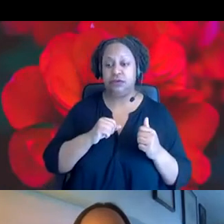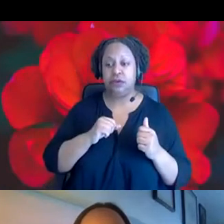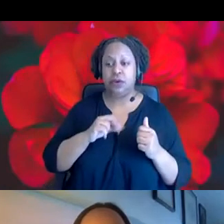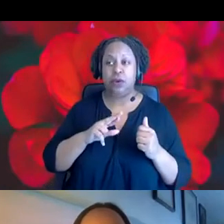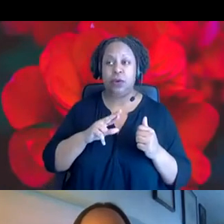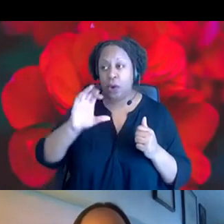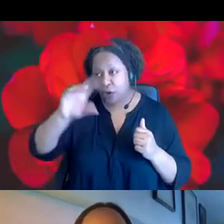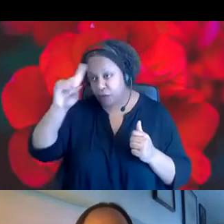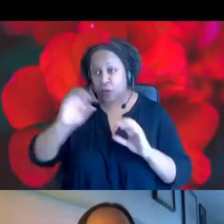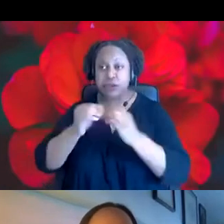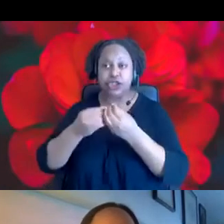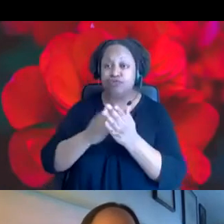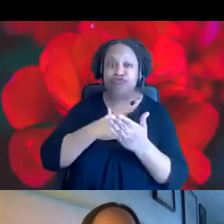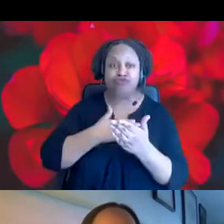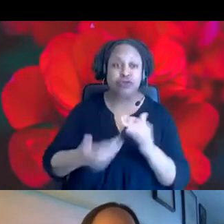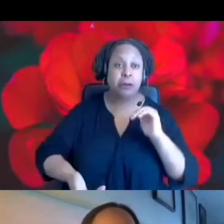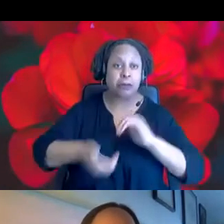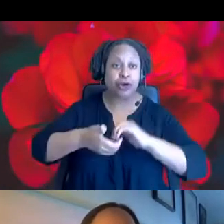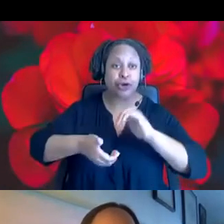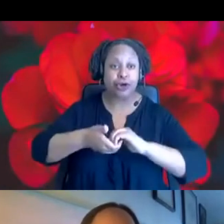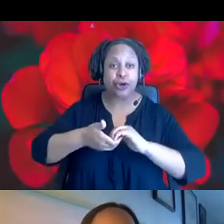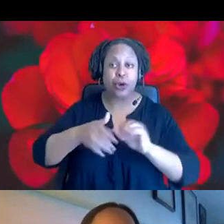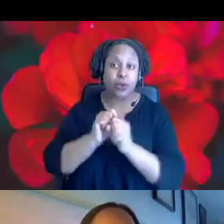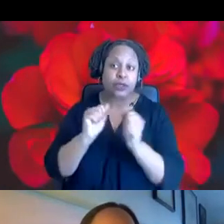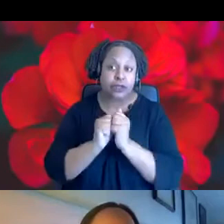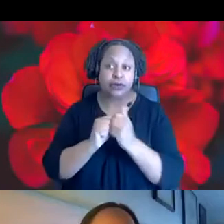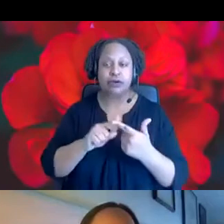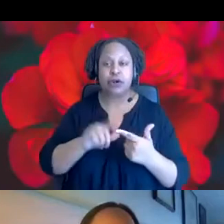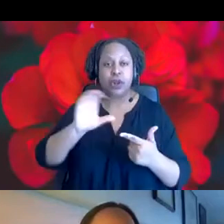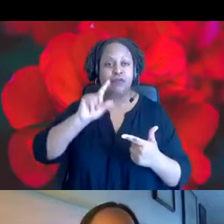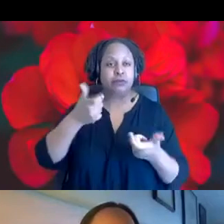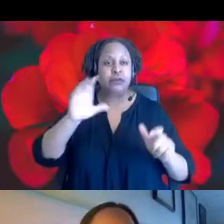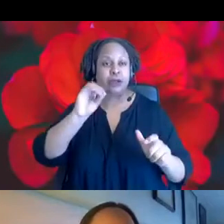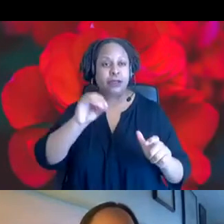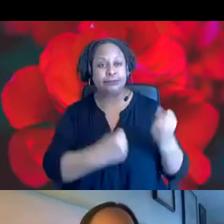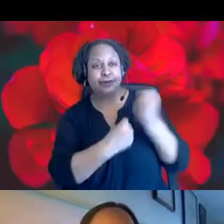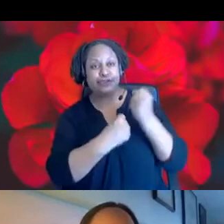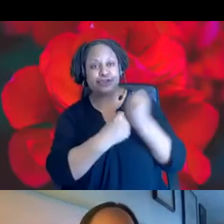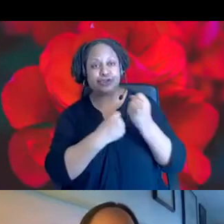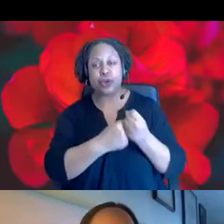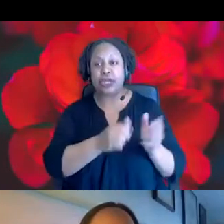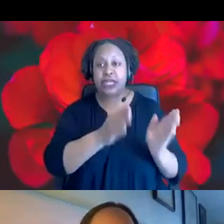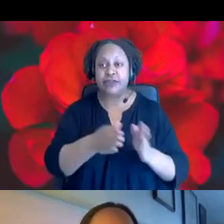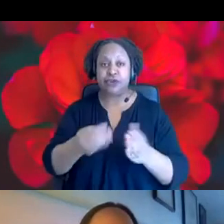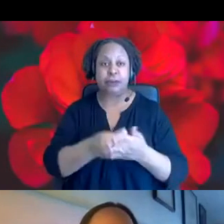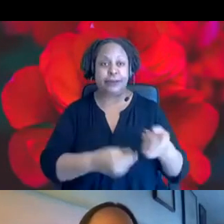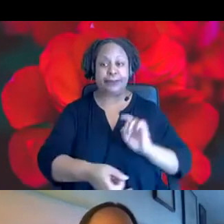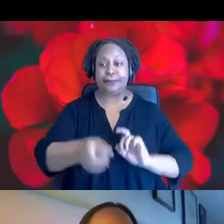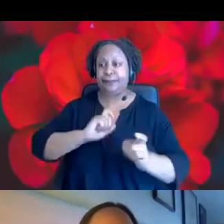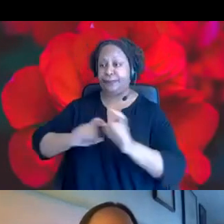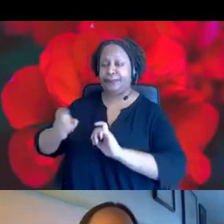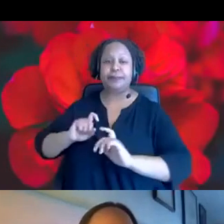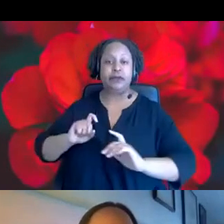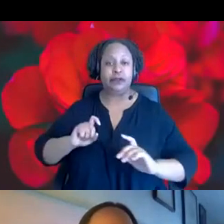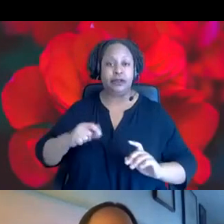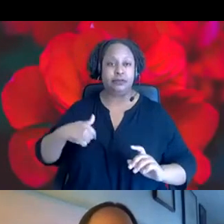organizations for partnerships, pursuing corporate sponsorship or individual donors or anything like that, which I have the